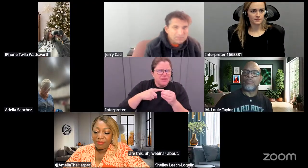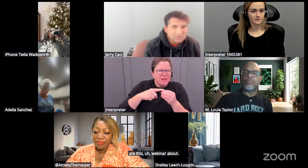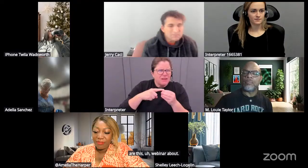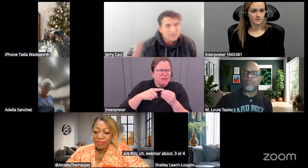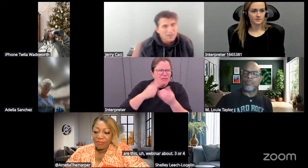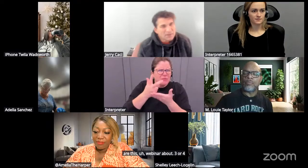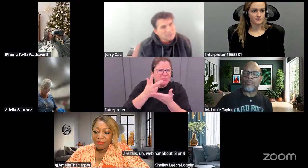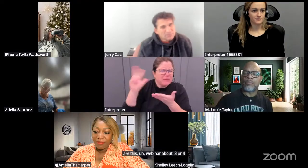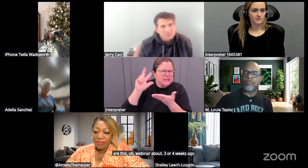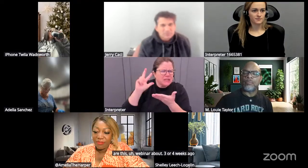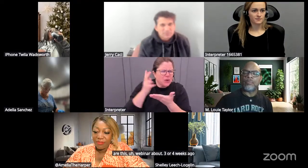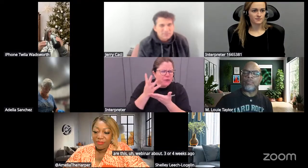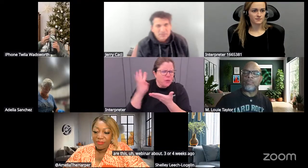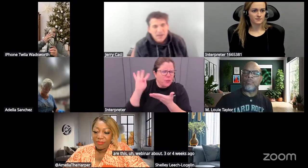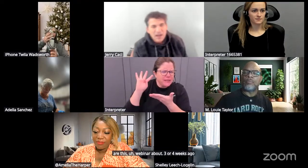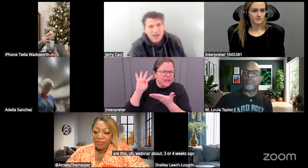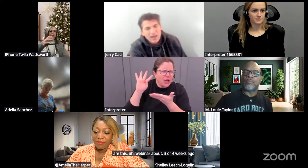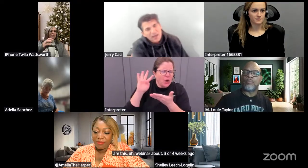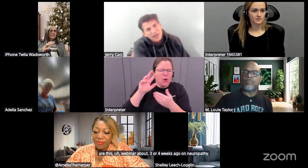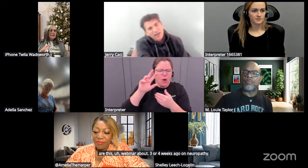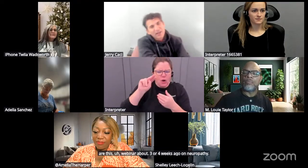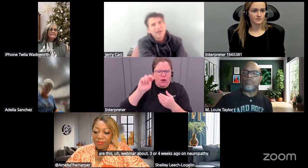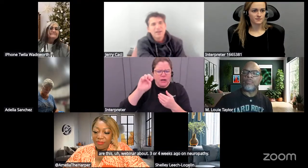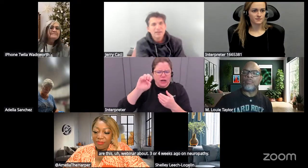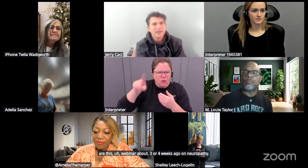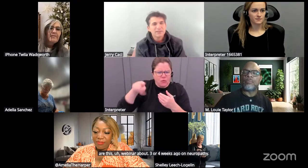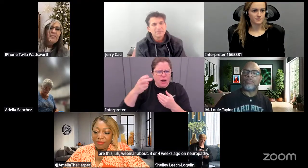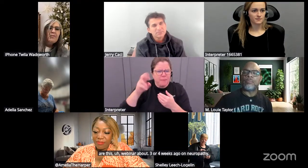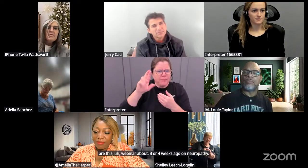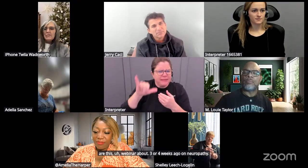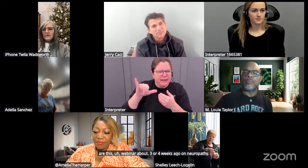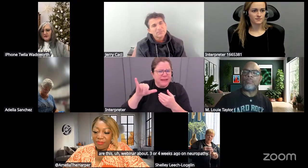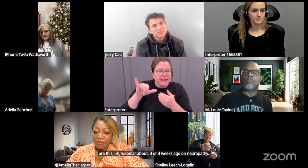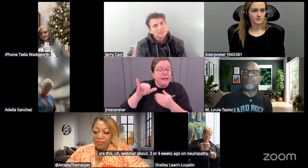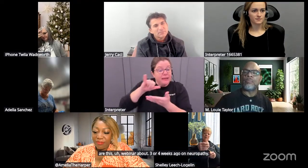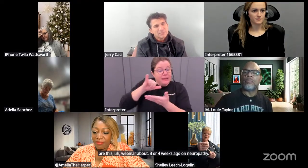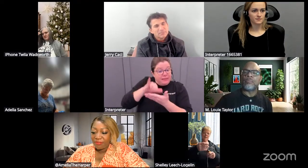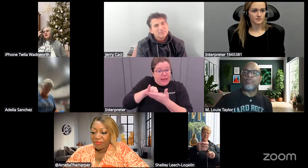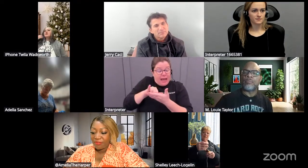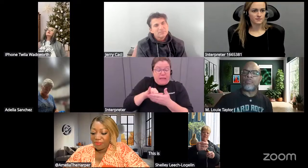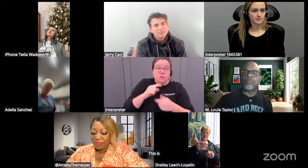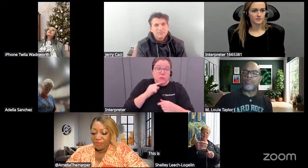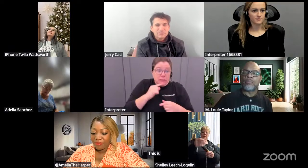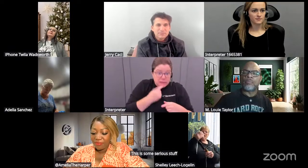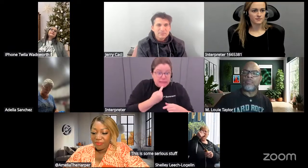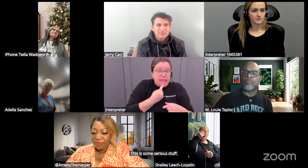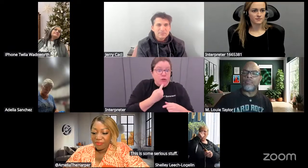3 or 4 weeks ago on neuropathy. This is some serious stuff.